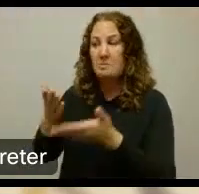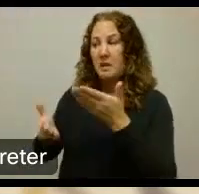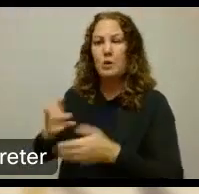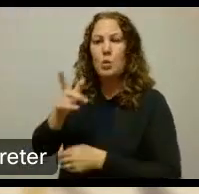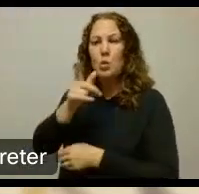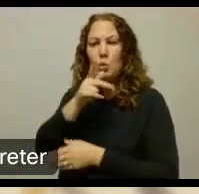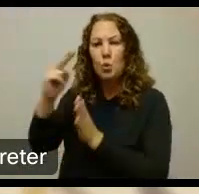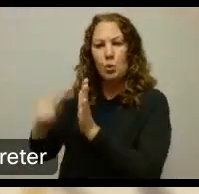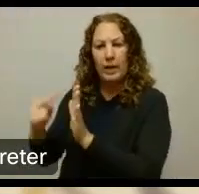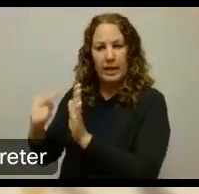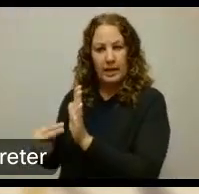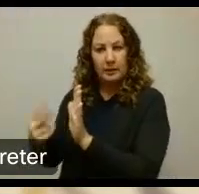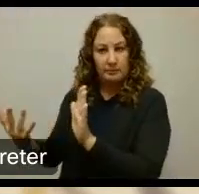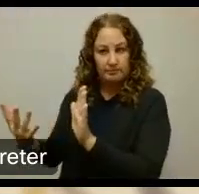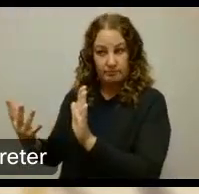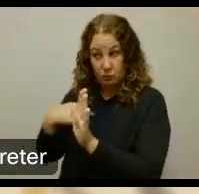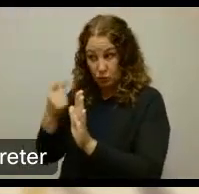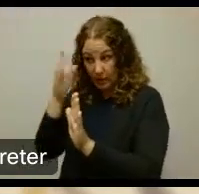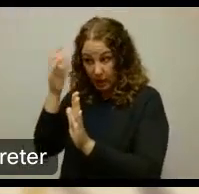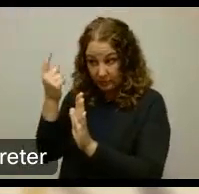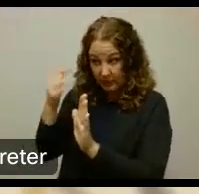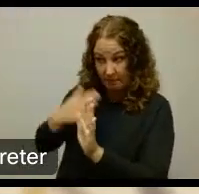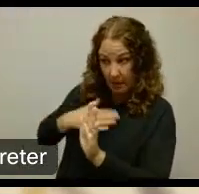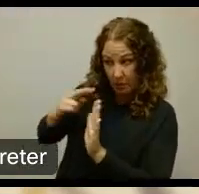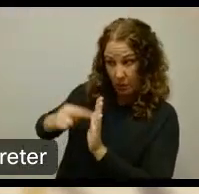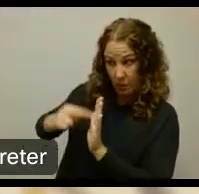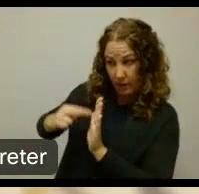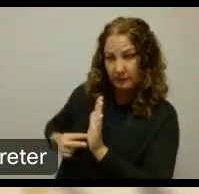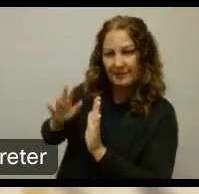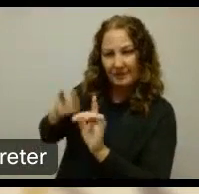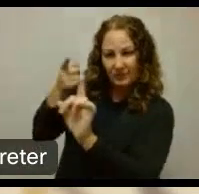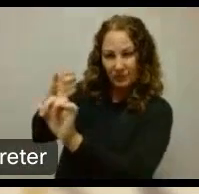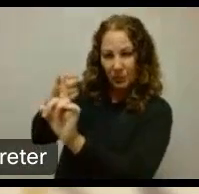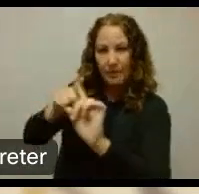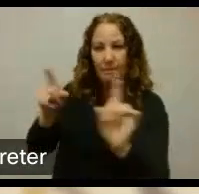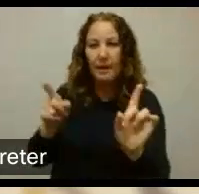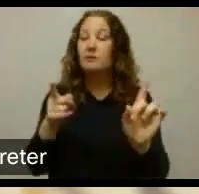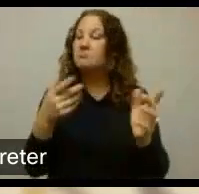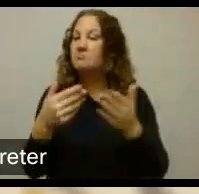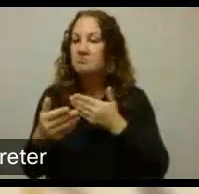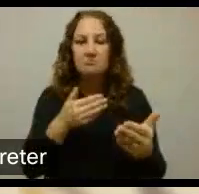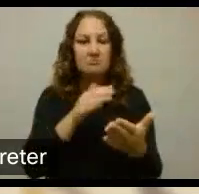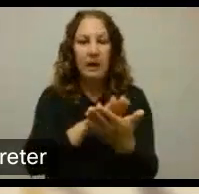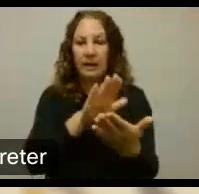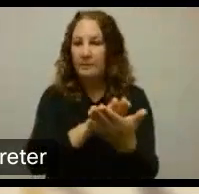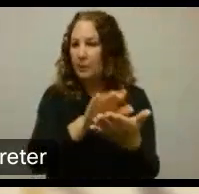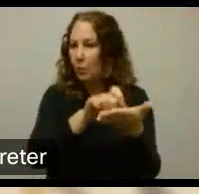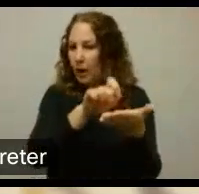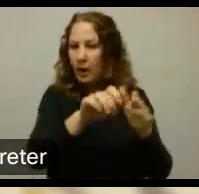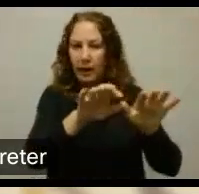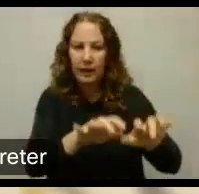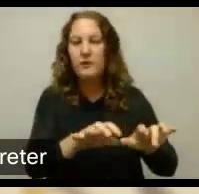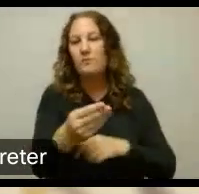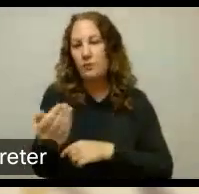how to make sure that you are being understood by them. But in any case, in any academic writing, you want to do a couple